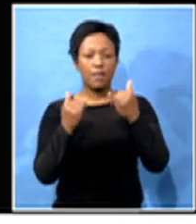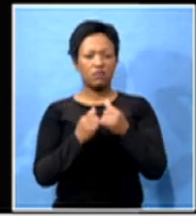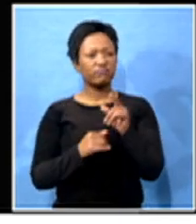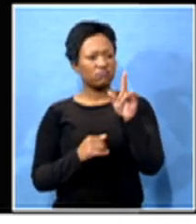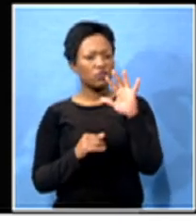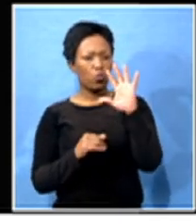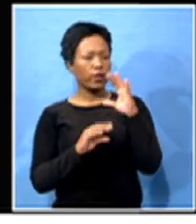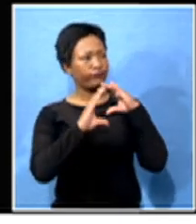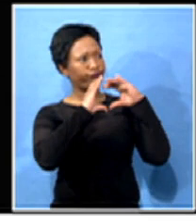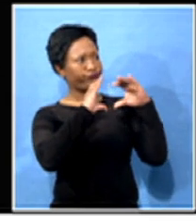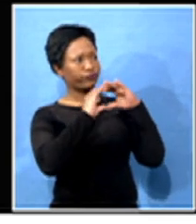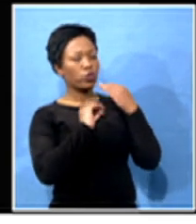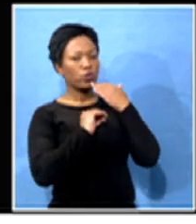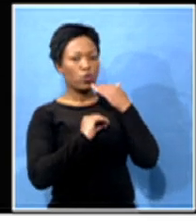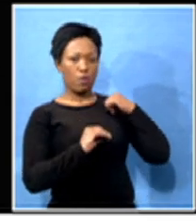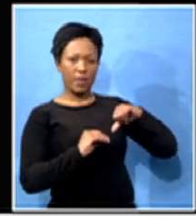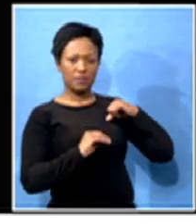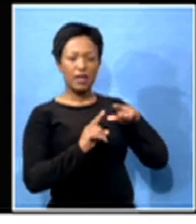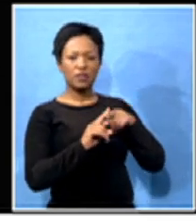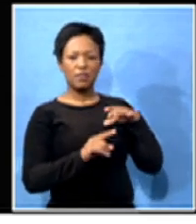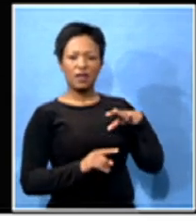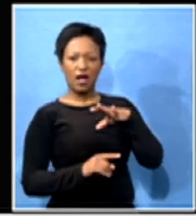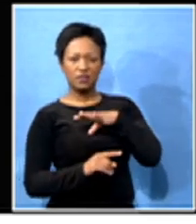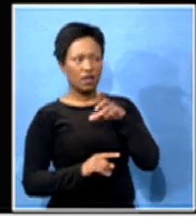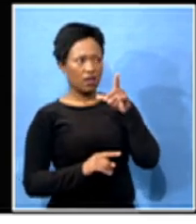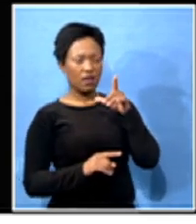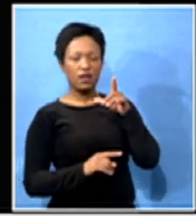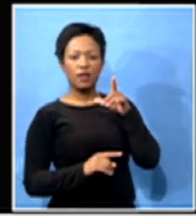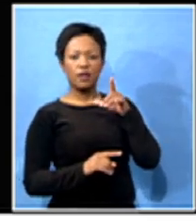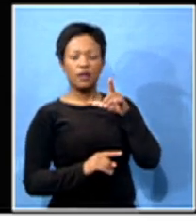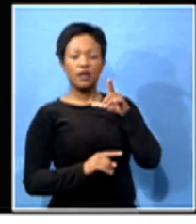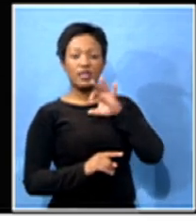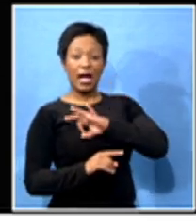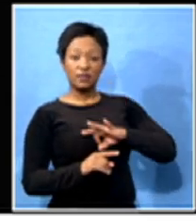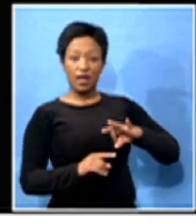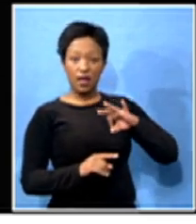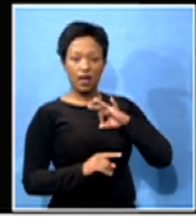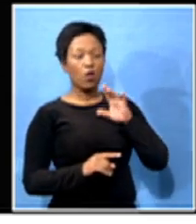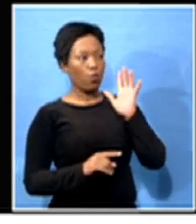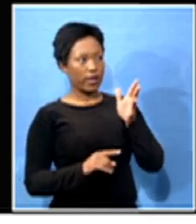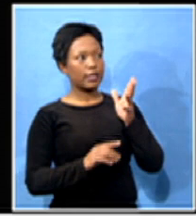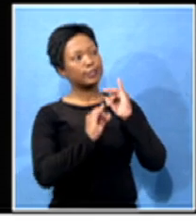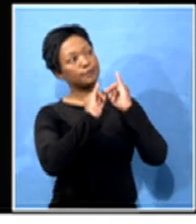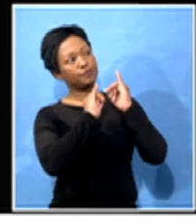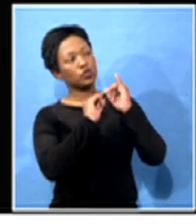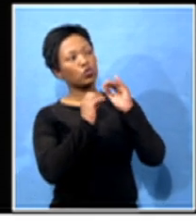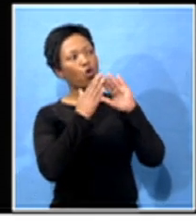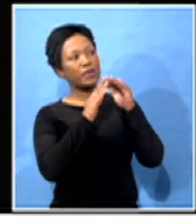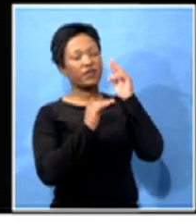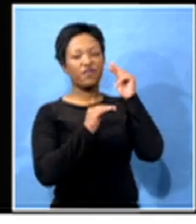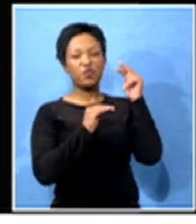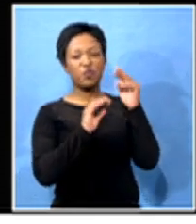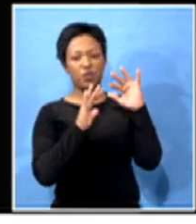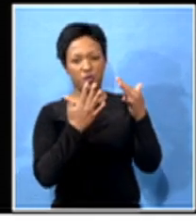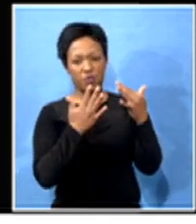the municipality and the ward councillors in order to get community views. But those views